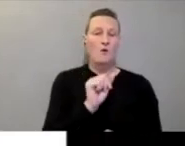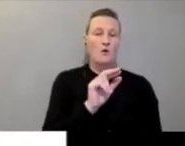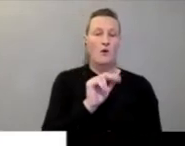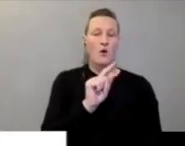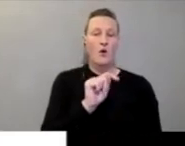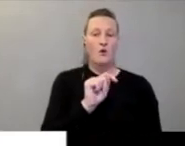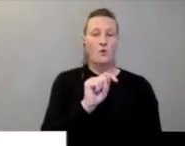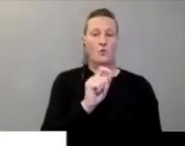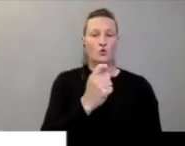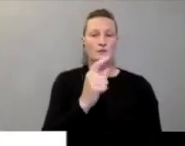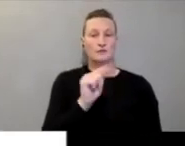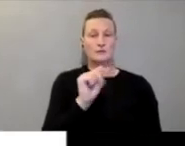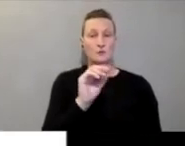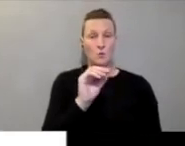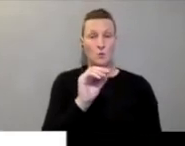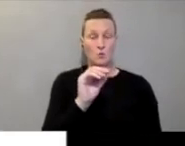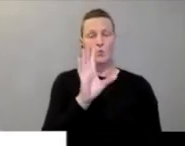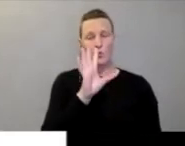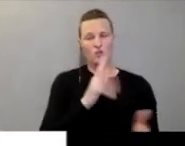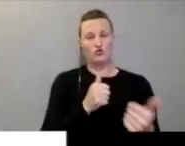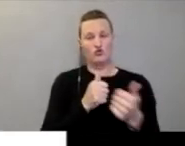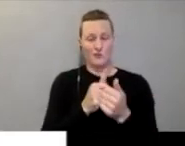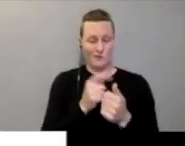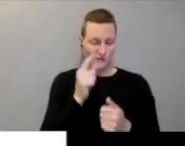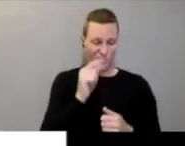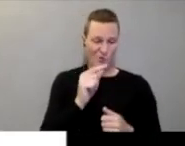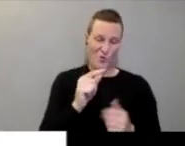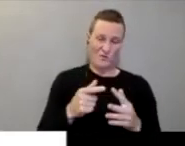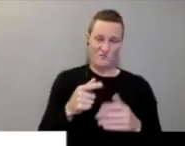probably a bit more challenging.